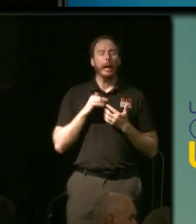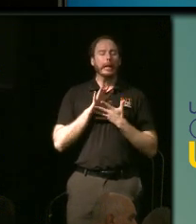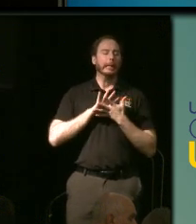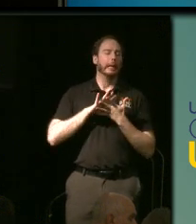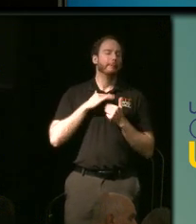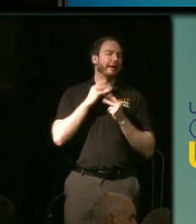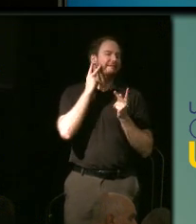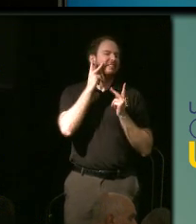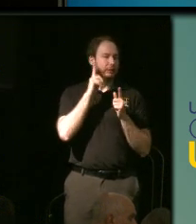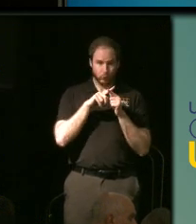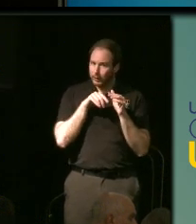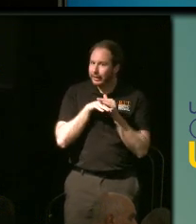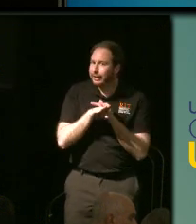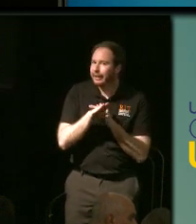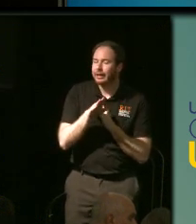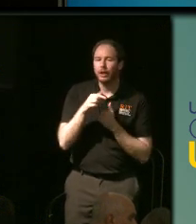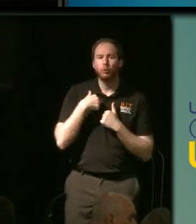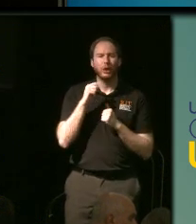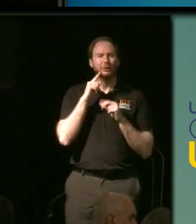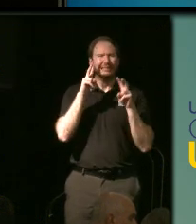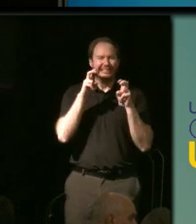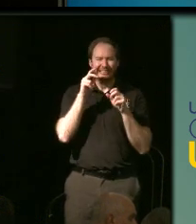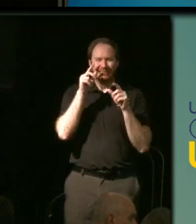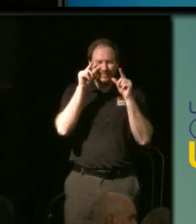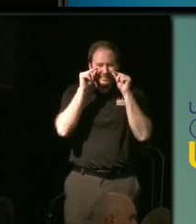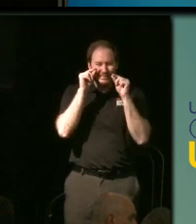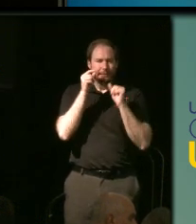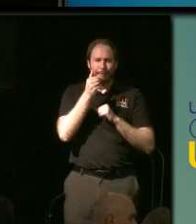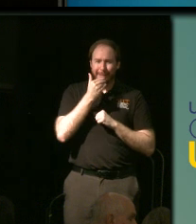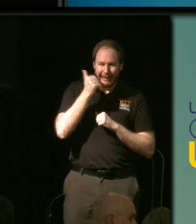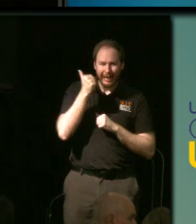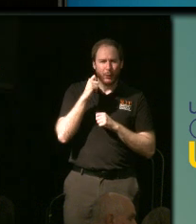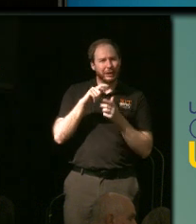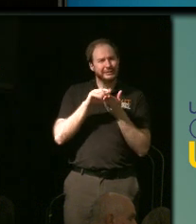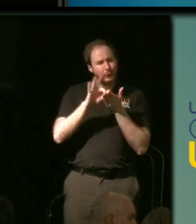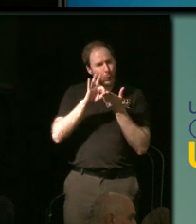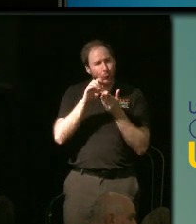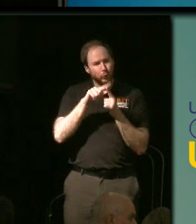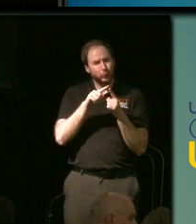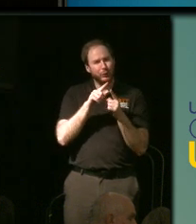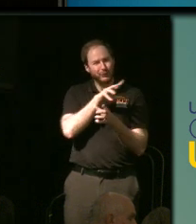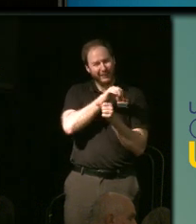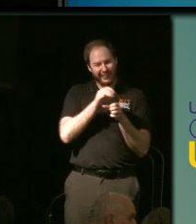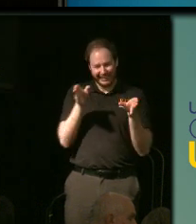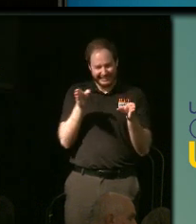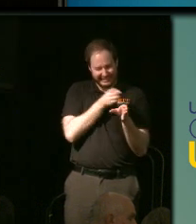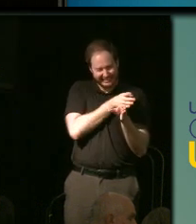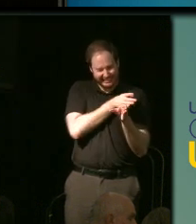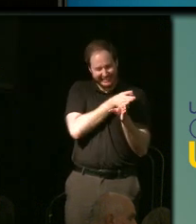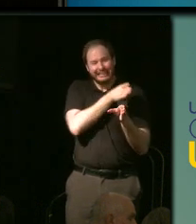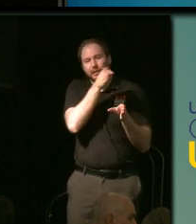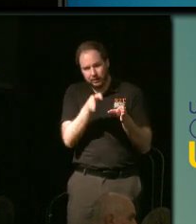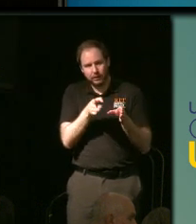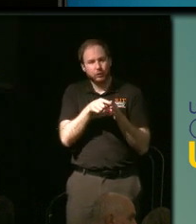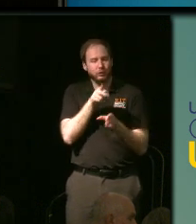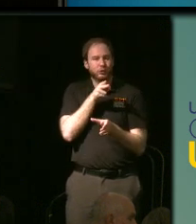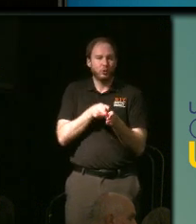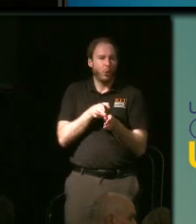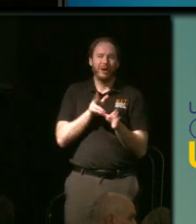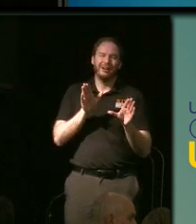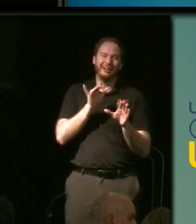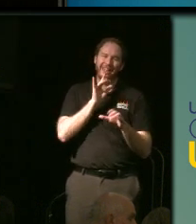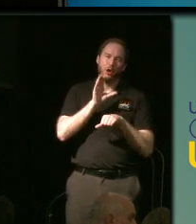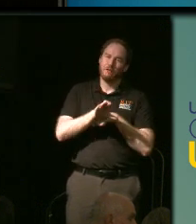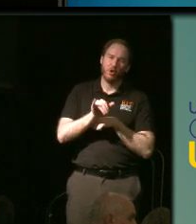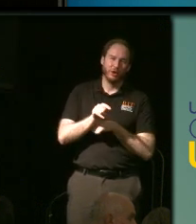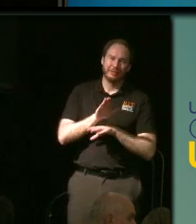get in. Make it a little better, try a little harder, squint a little harder, turn the lights down to get into a trial. That's forcing it,